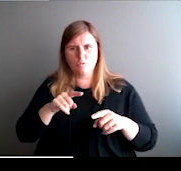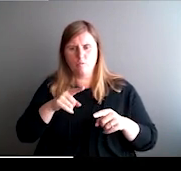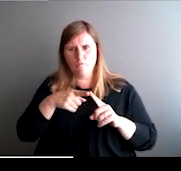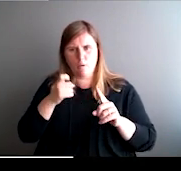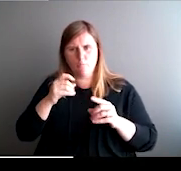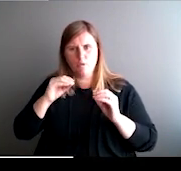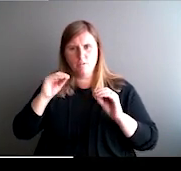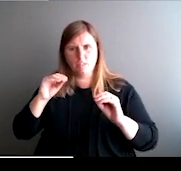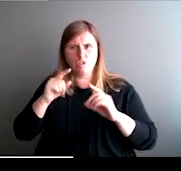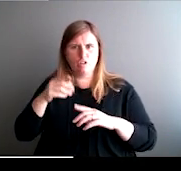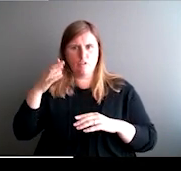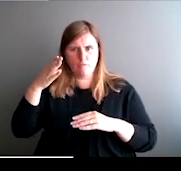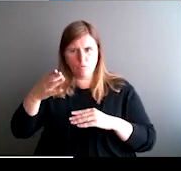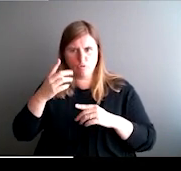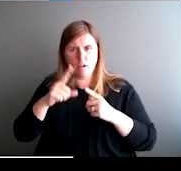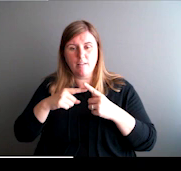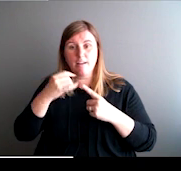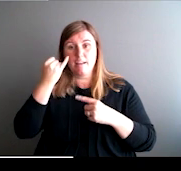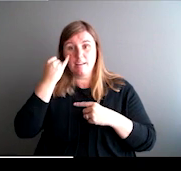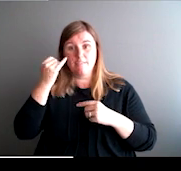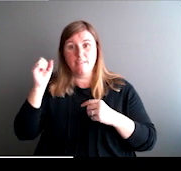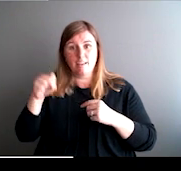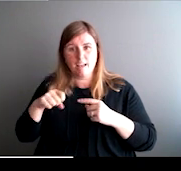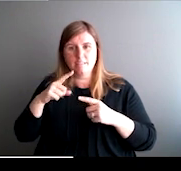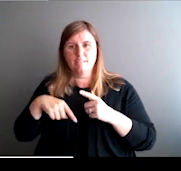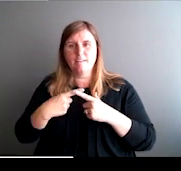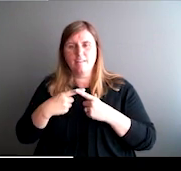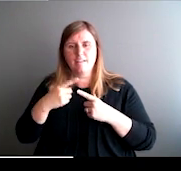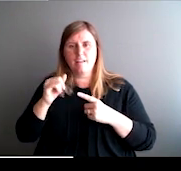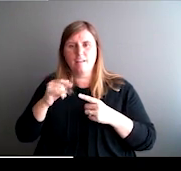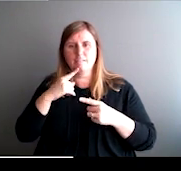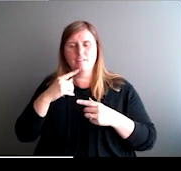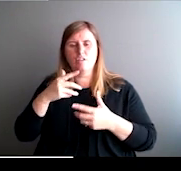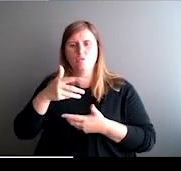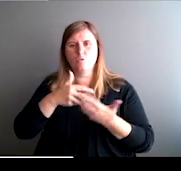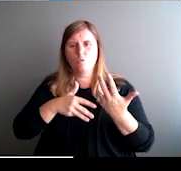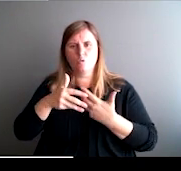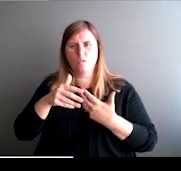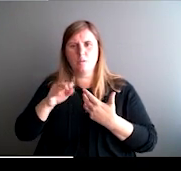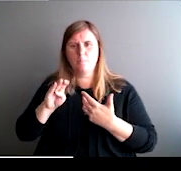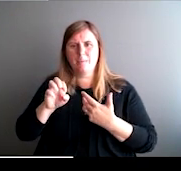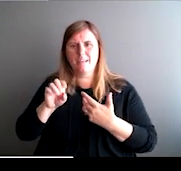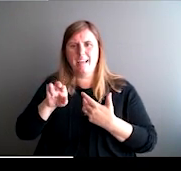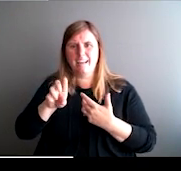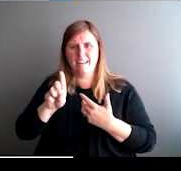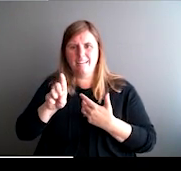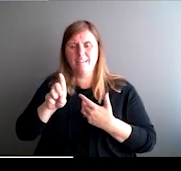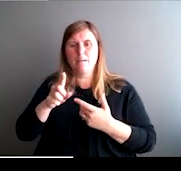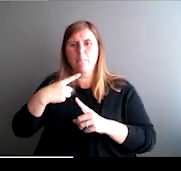in the future. And if so, then we would say that that was socially mediated positive reinforcement.